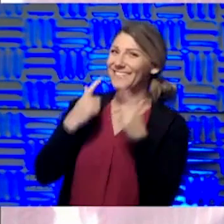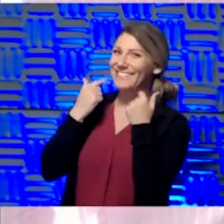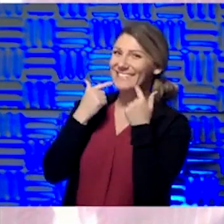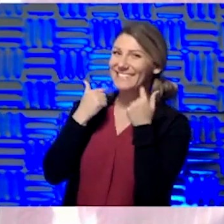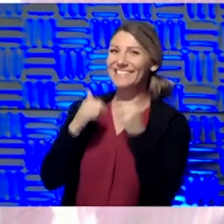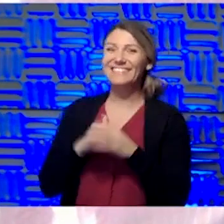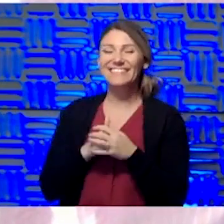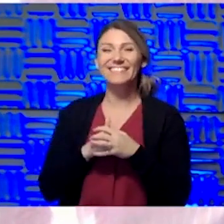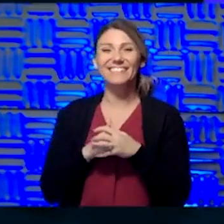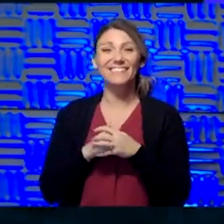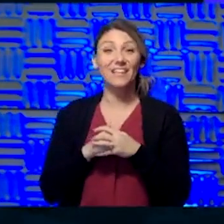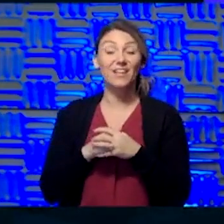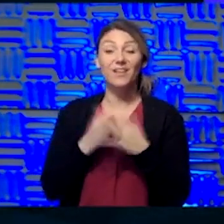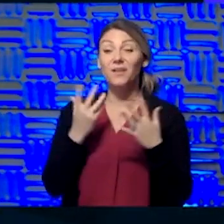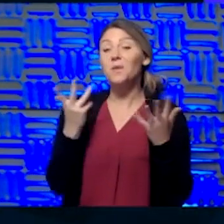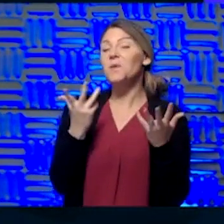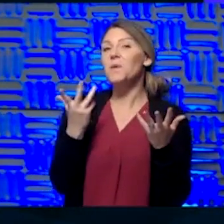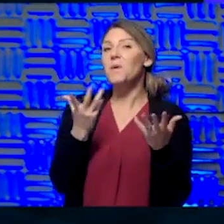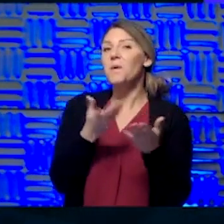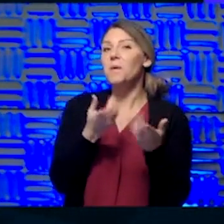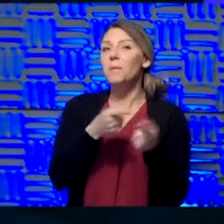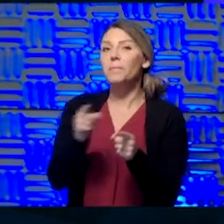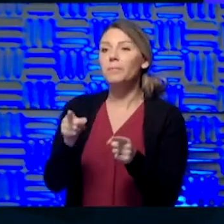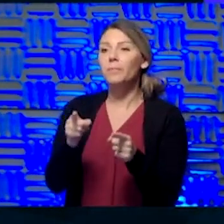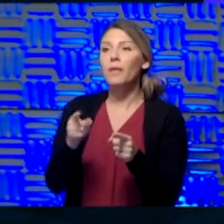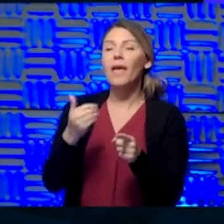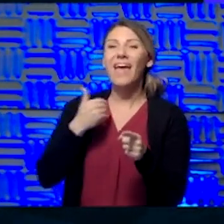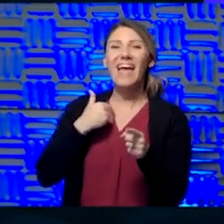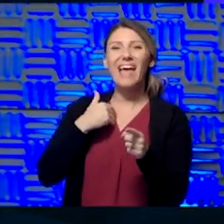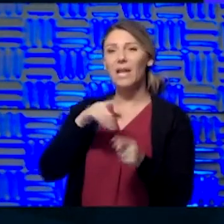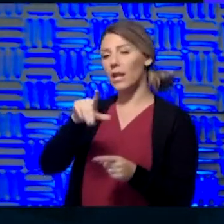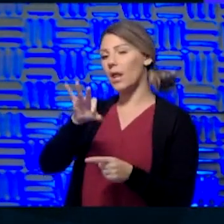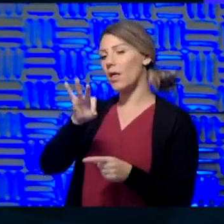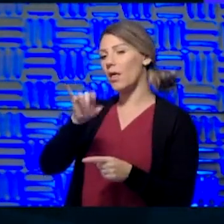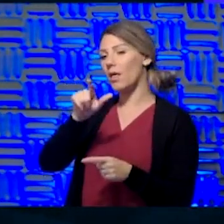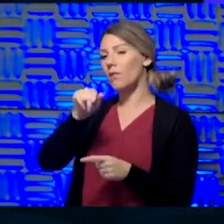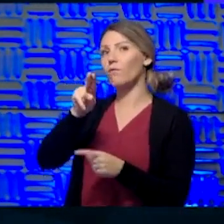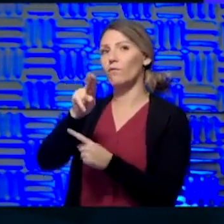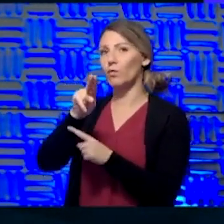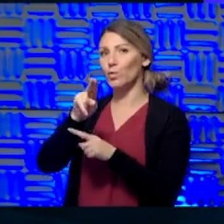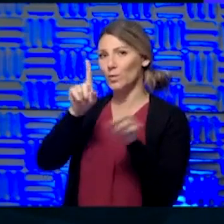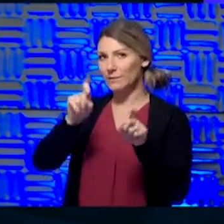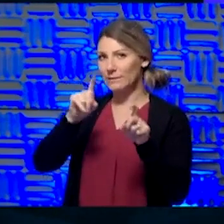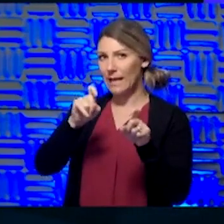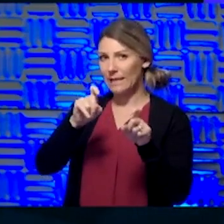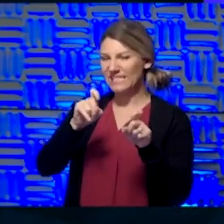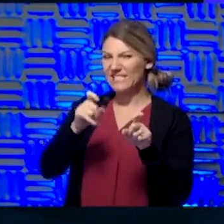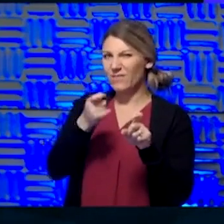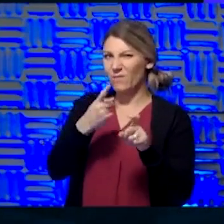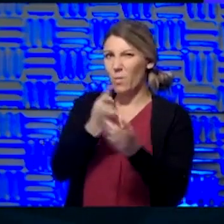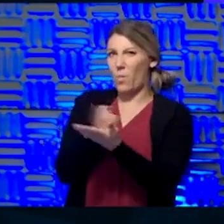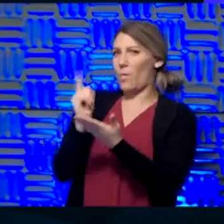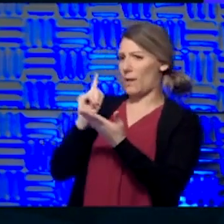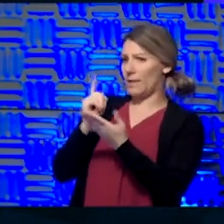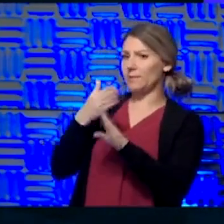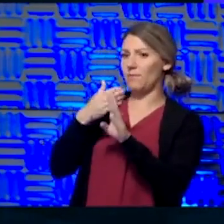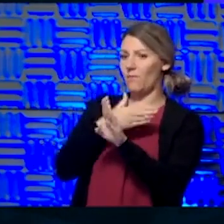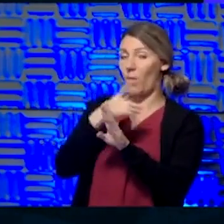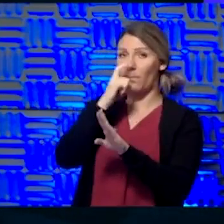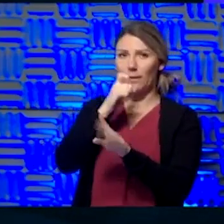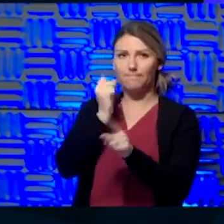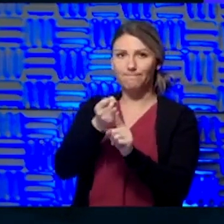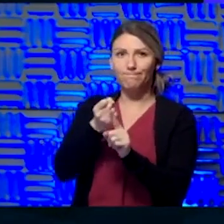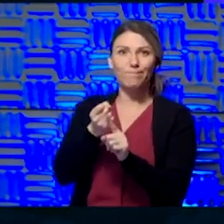So the thing is, I had taken a flu test a few weeks prior, because I did have the flu